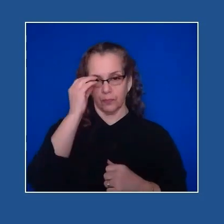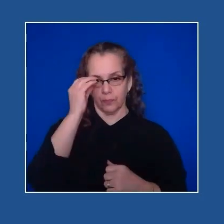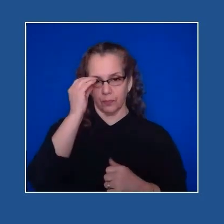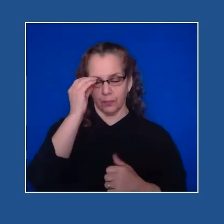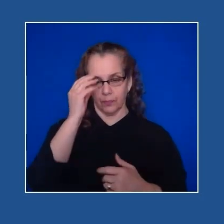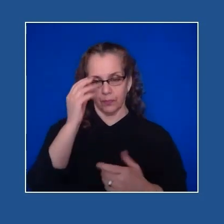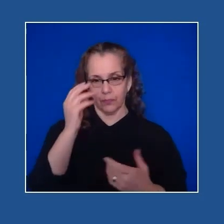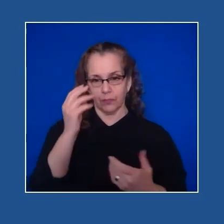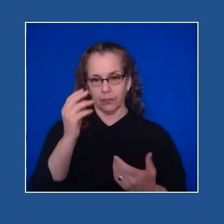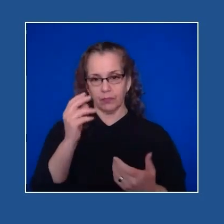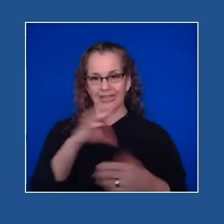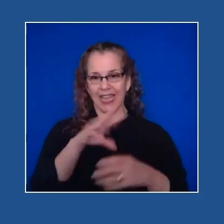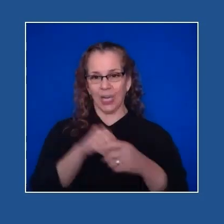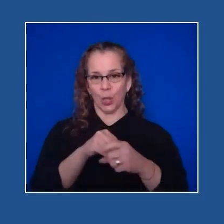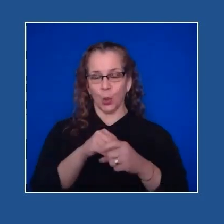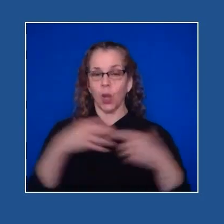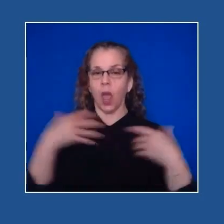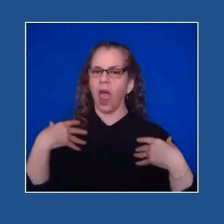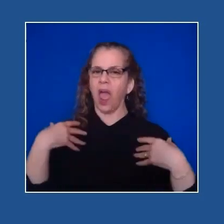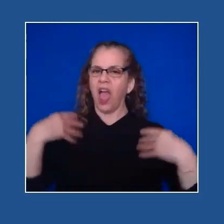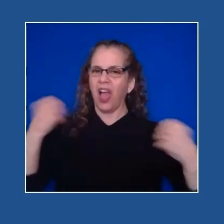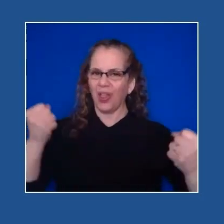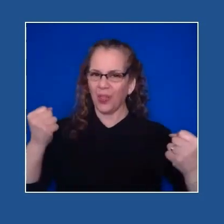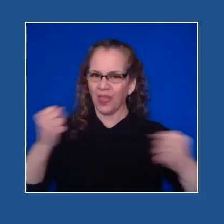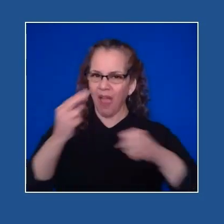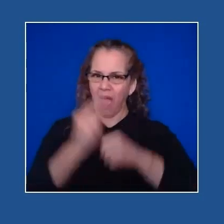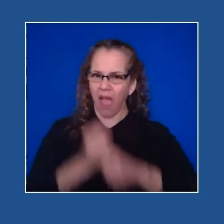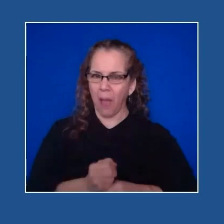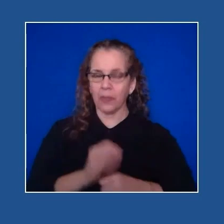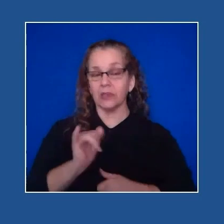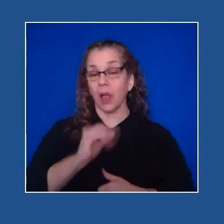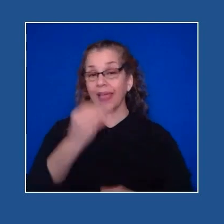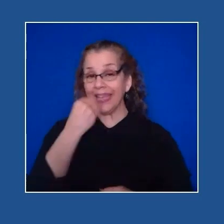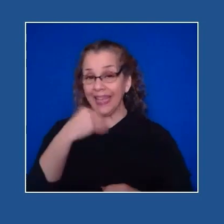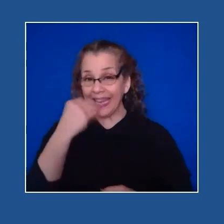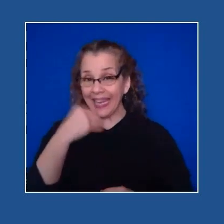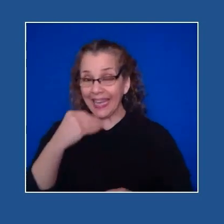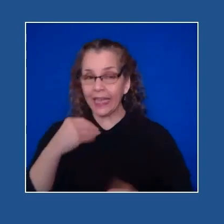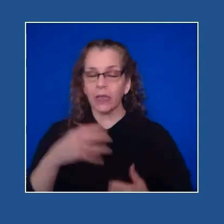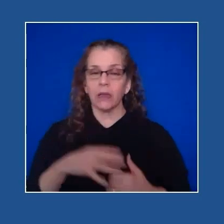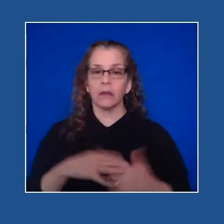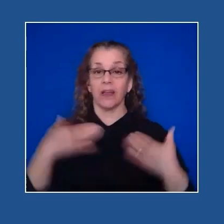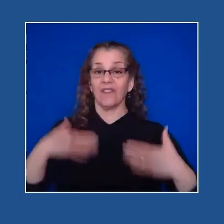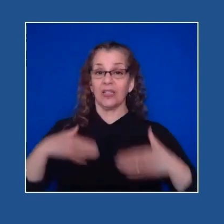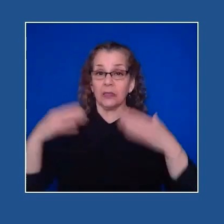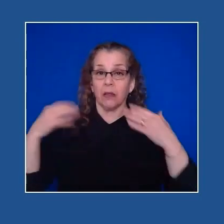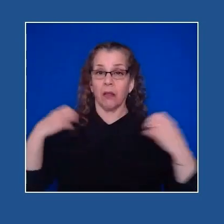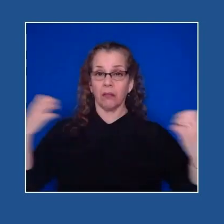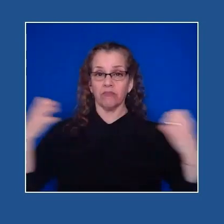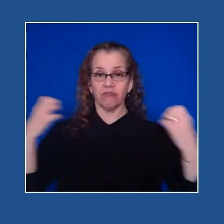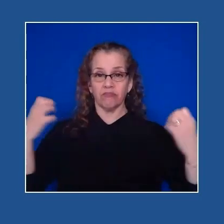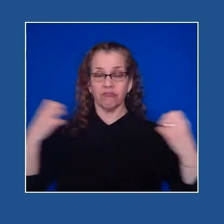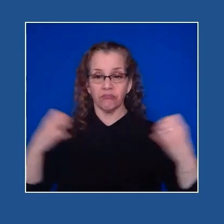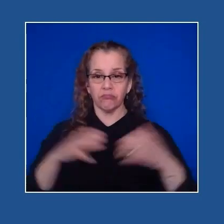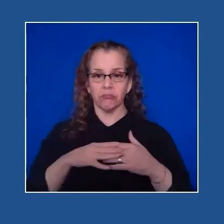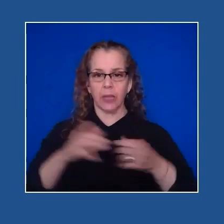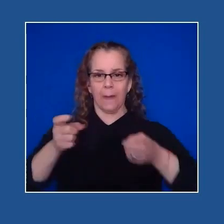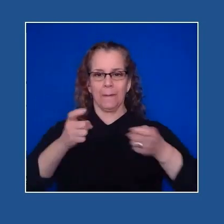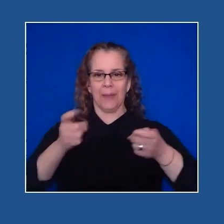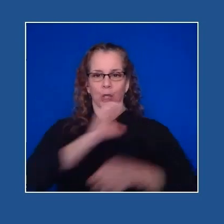around healthy habits, eating habits, physical exercise, managing their energy, and